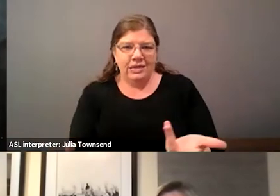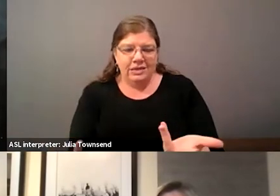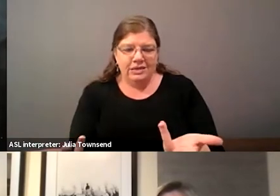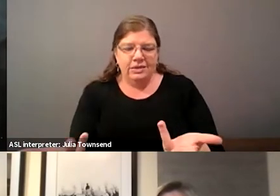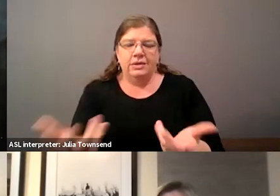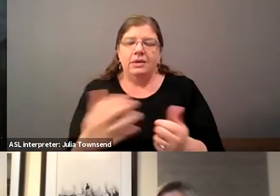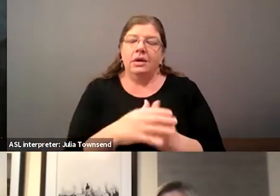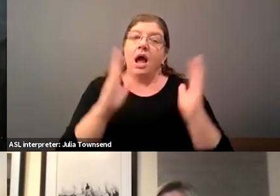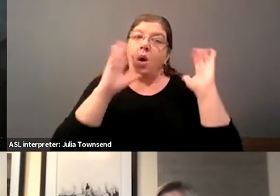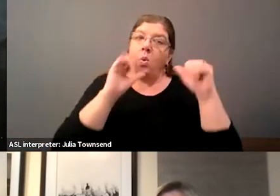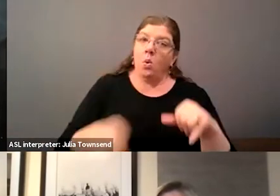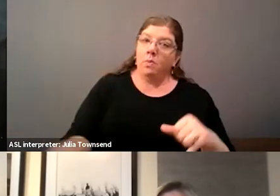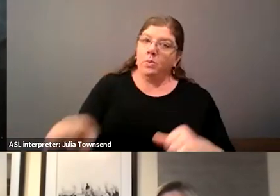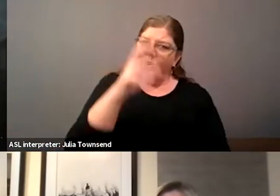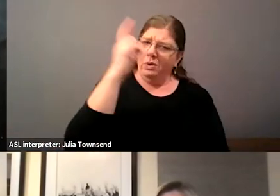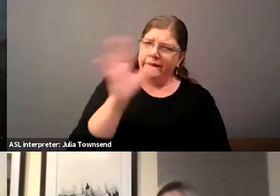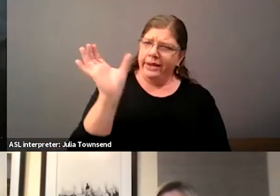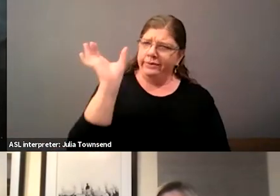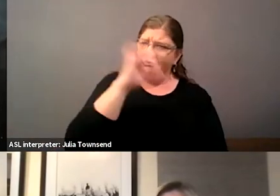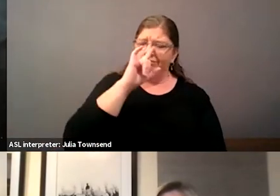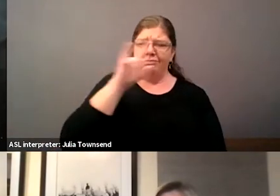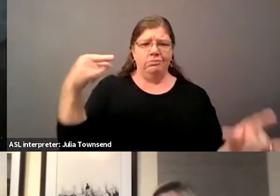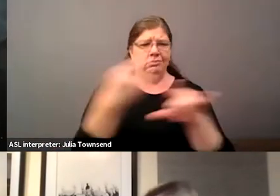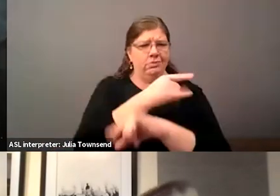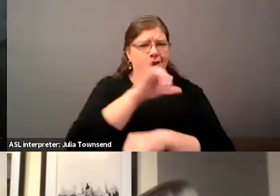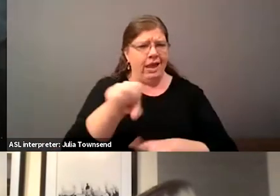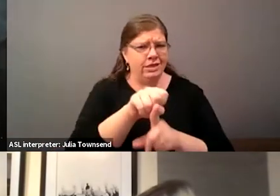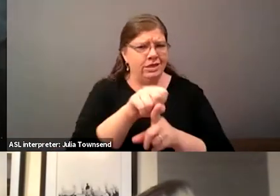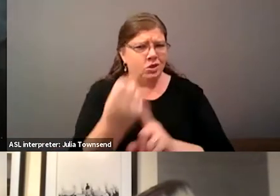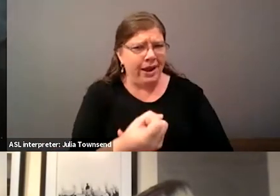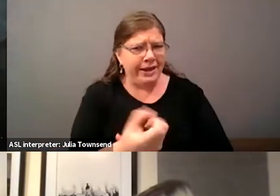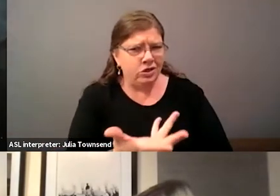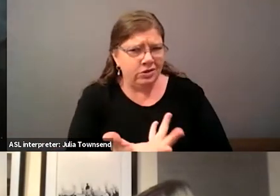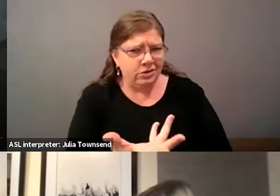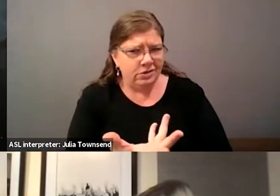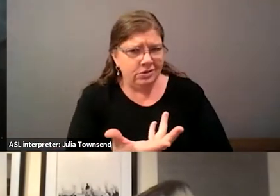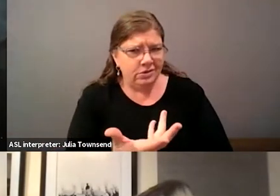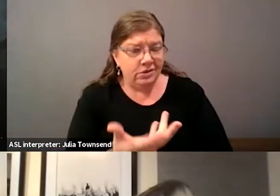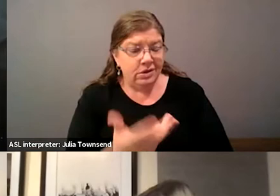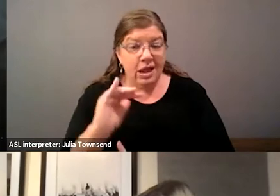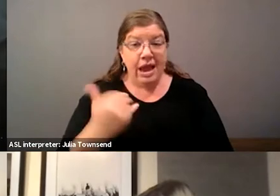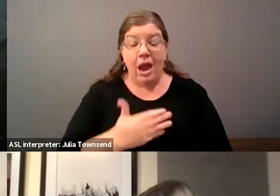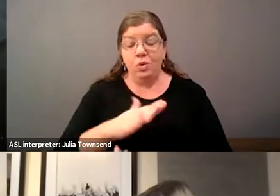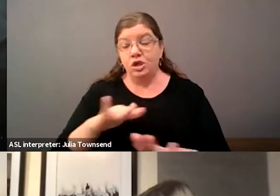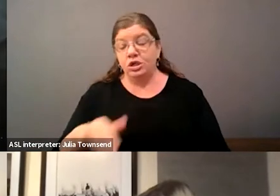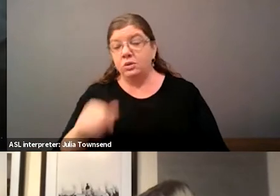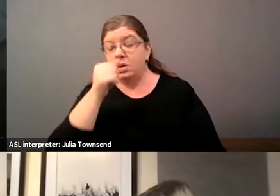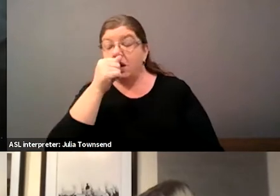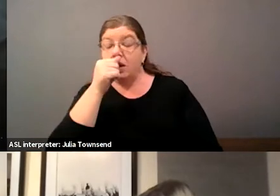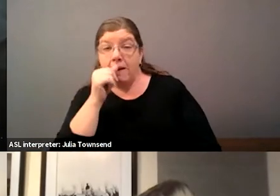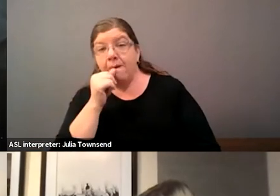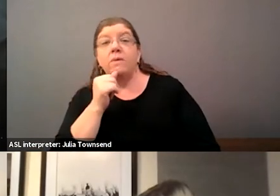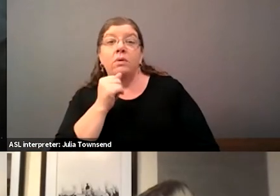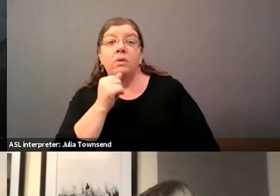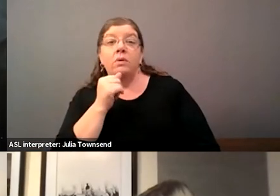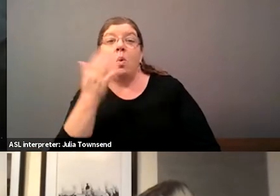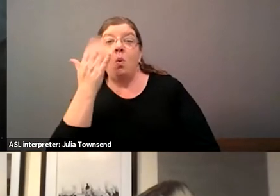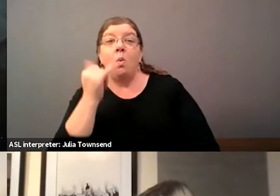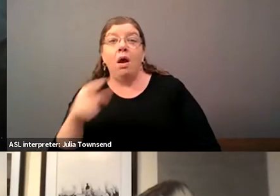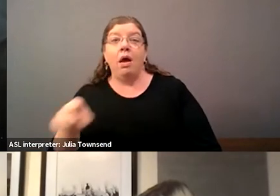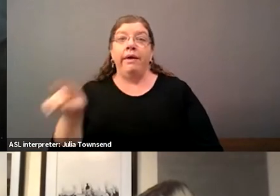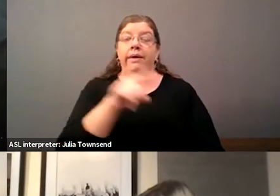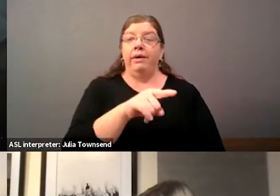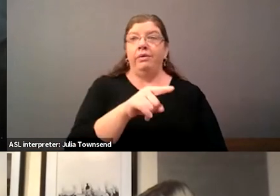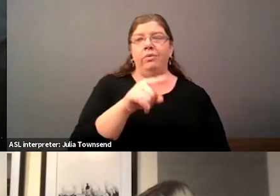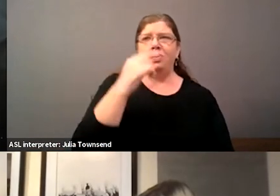i do hope you realize the irony of the situation sadly though our children are paying the price for what any rational outsider